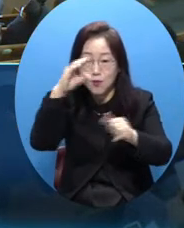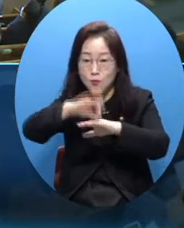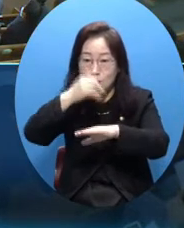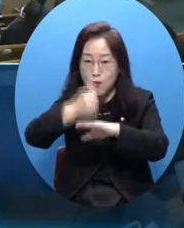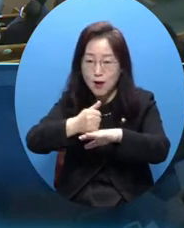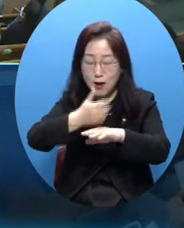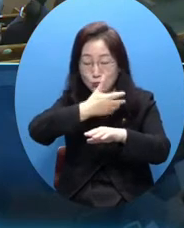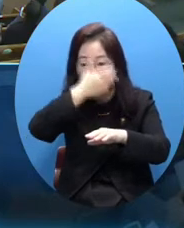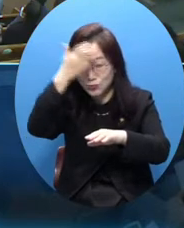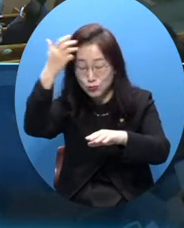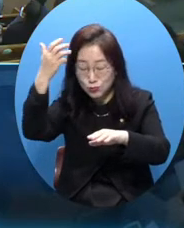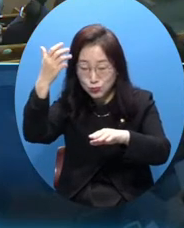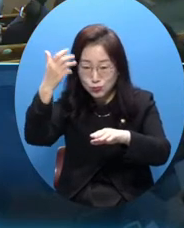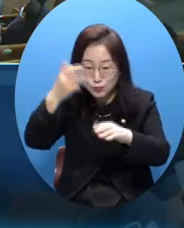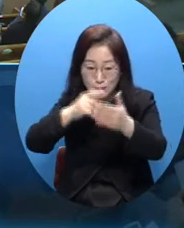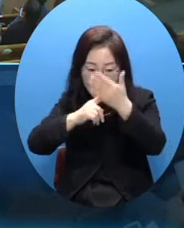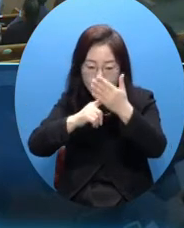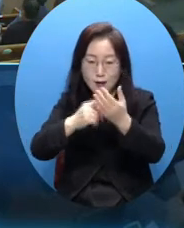Egypt overnight